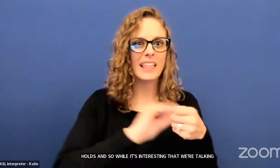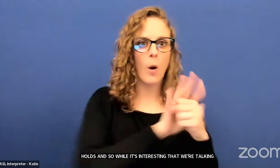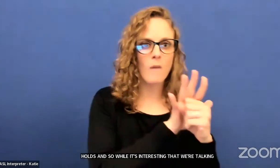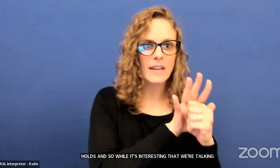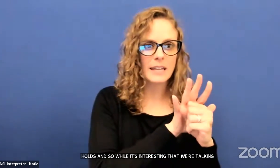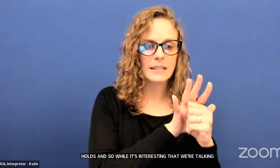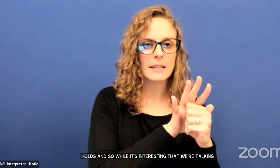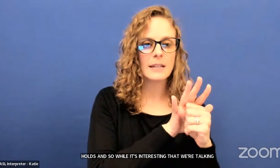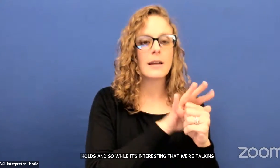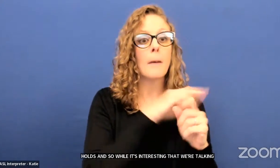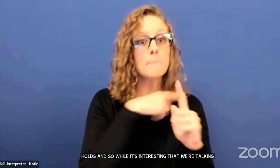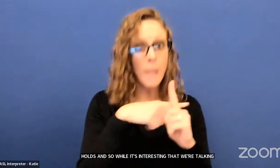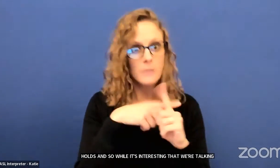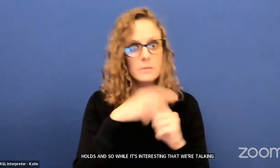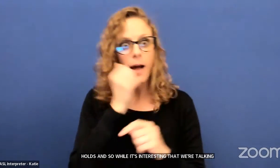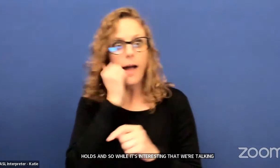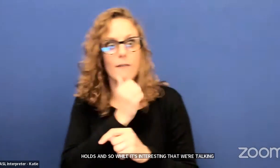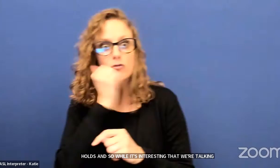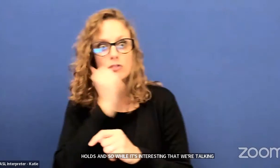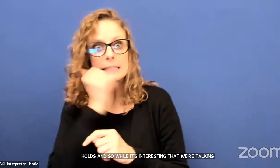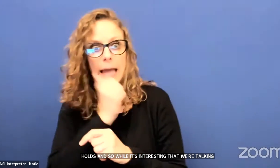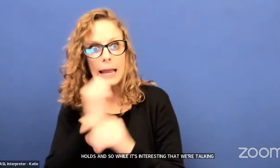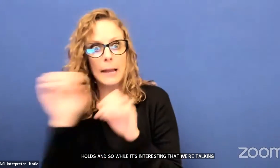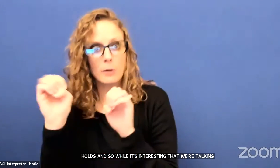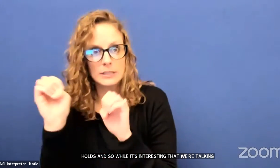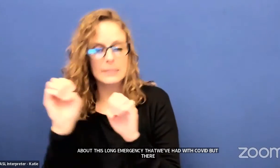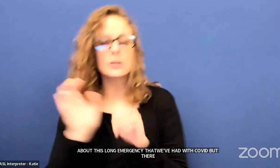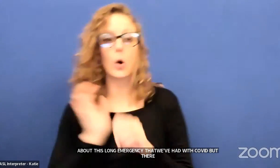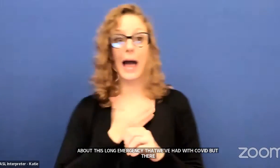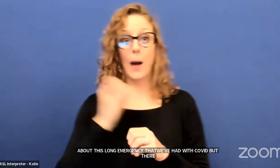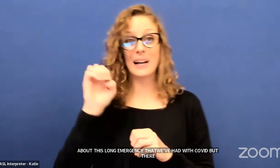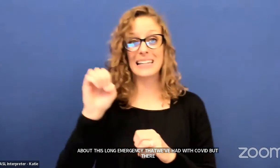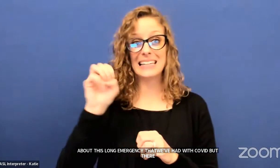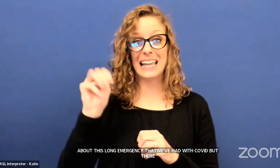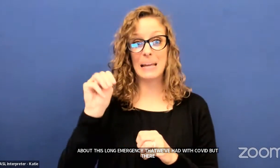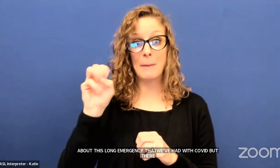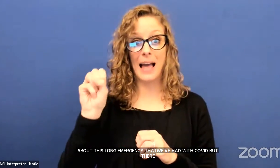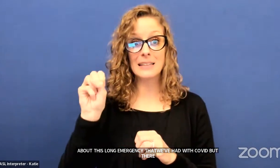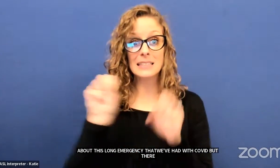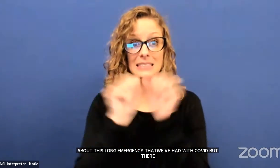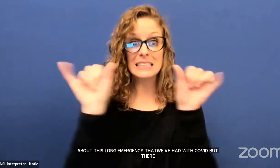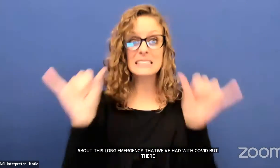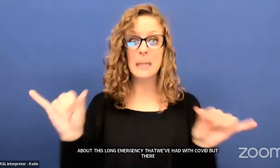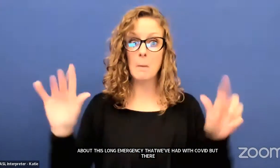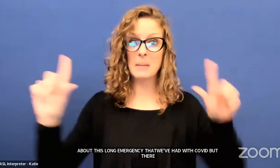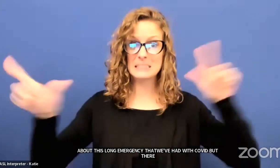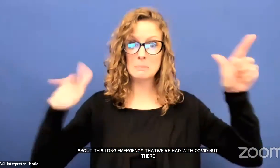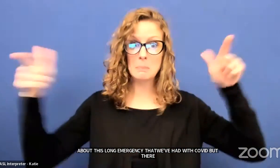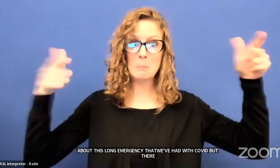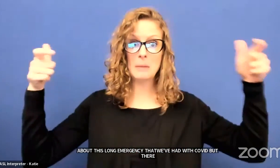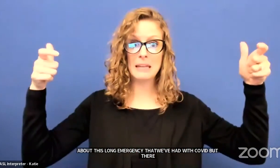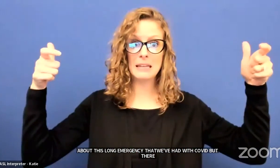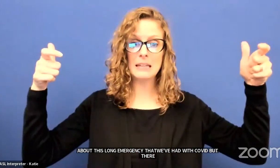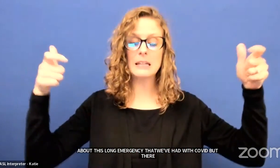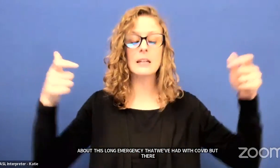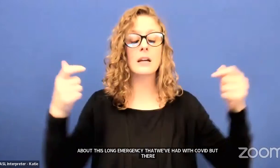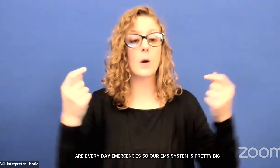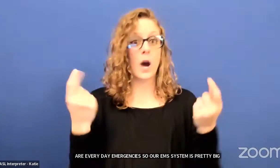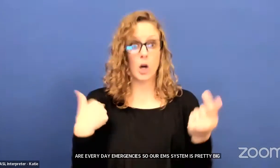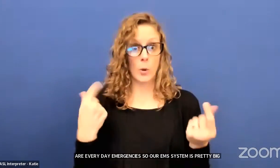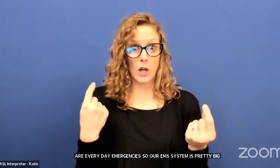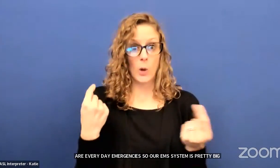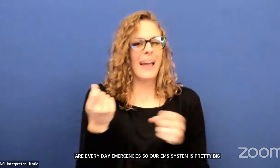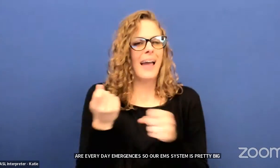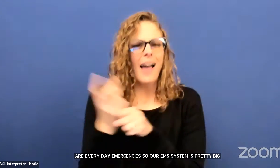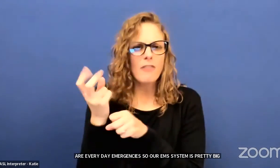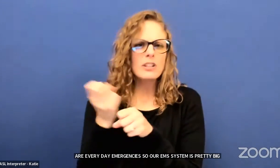obviously everyday emergencies. And so our EMS system is pretty big. And one of the things that we are doing is every few years